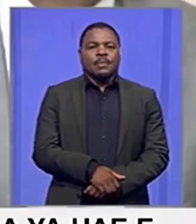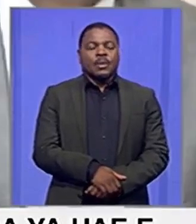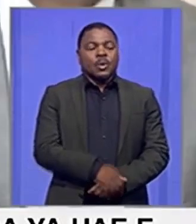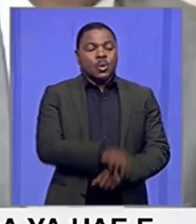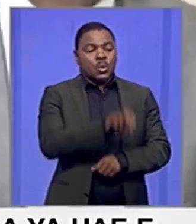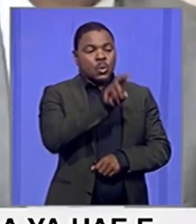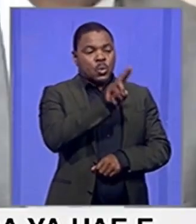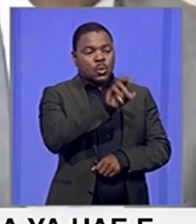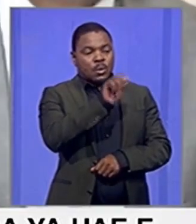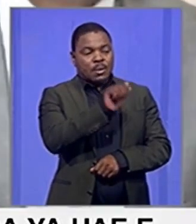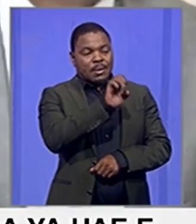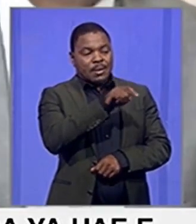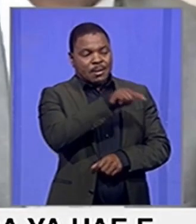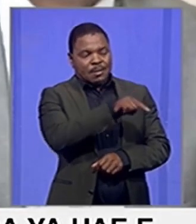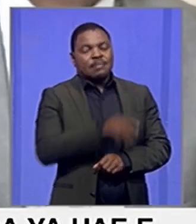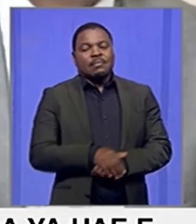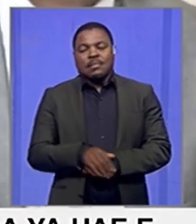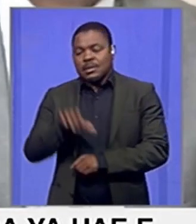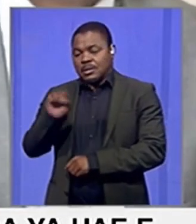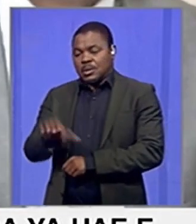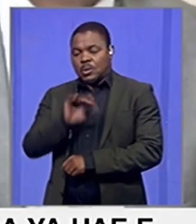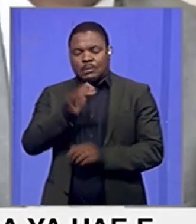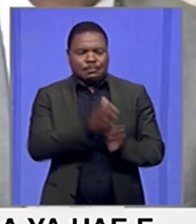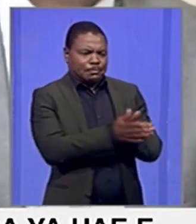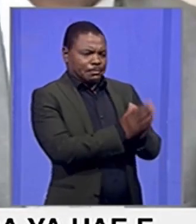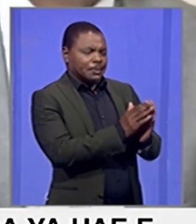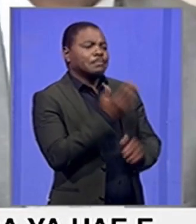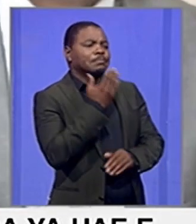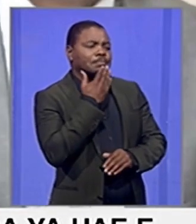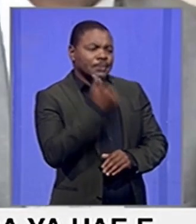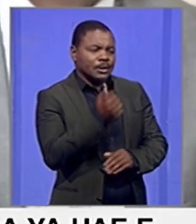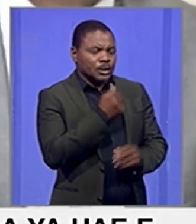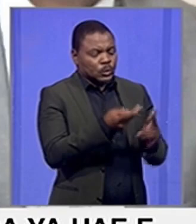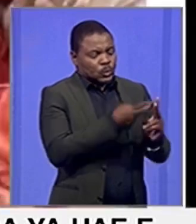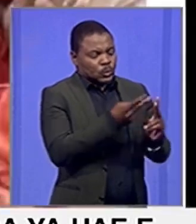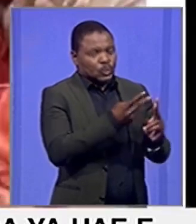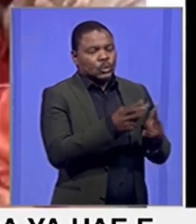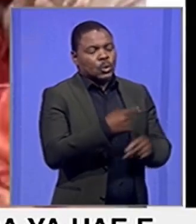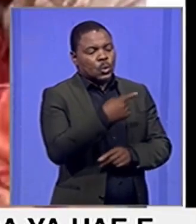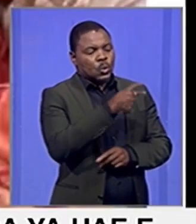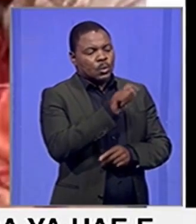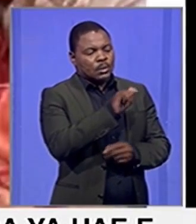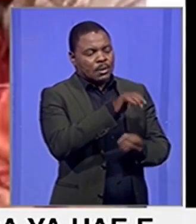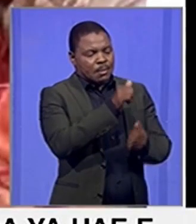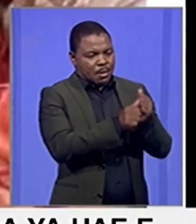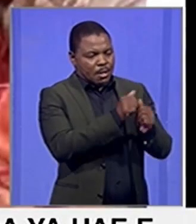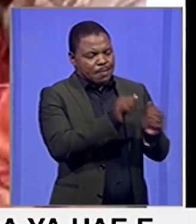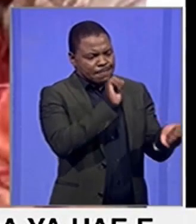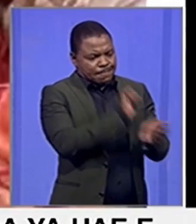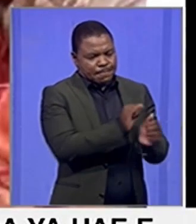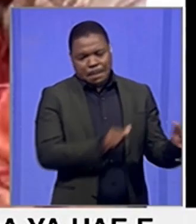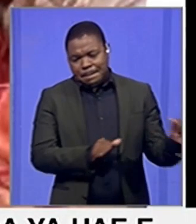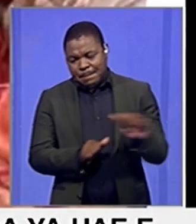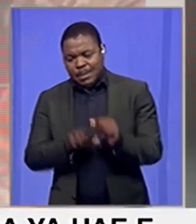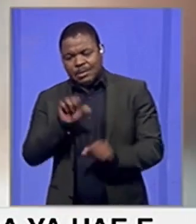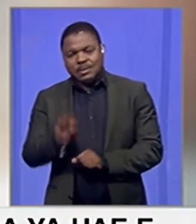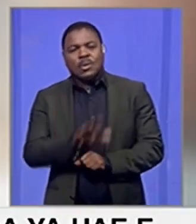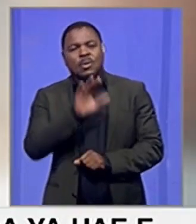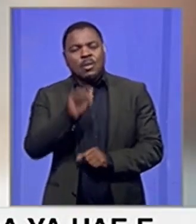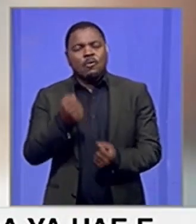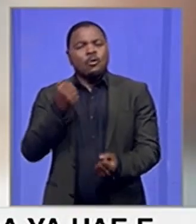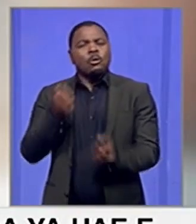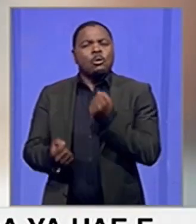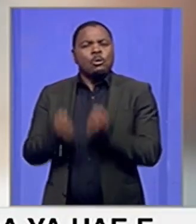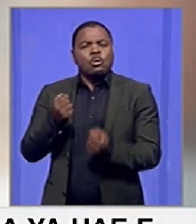United Arab Emirates e ganne kgopelo ya Afrika Borwa ya gore e sware le go busitsa bana ba kupta ka mo nageng gore ba tlo